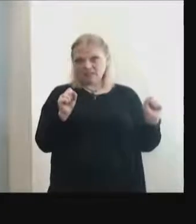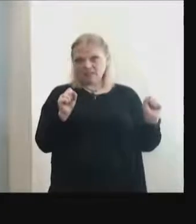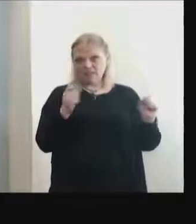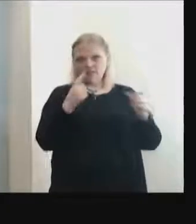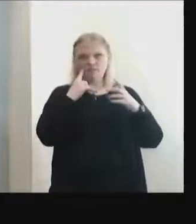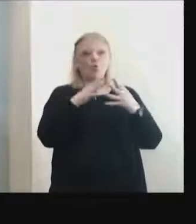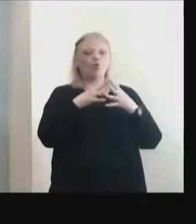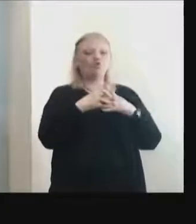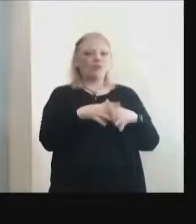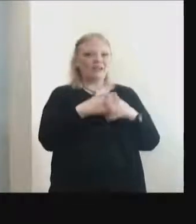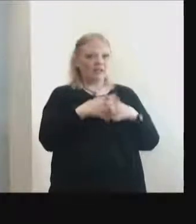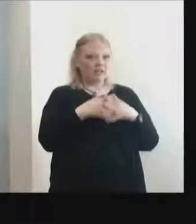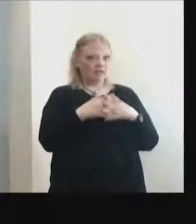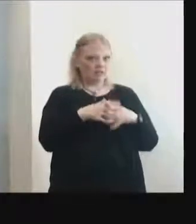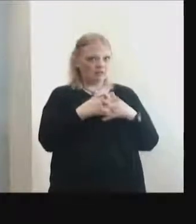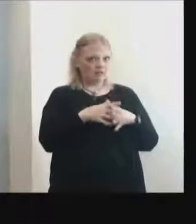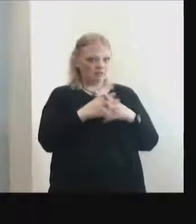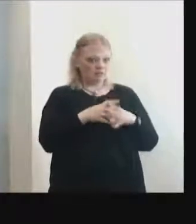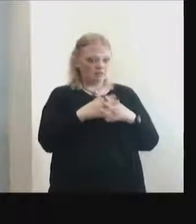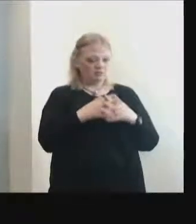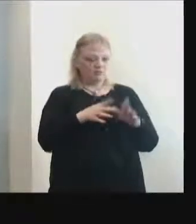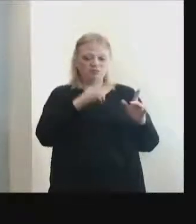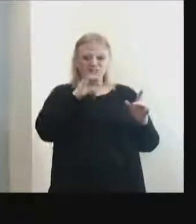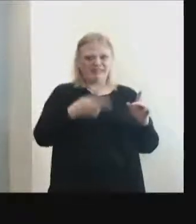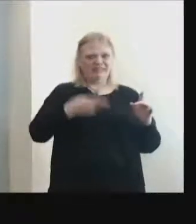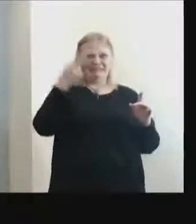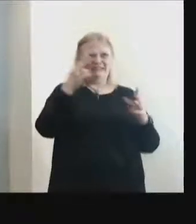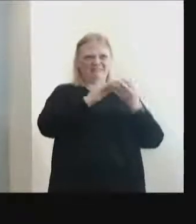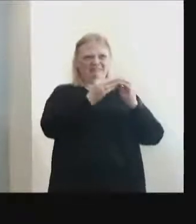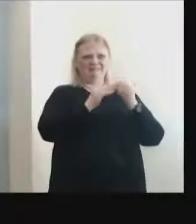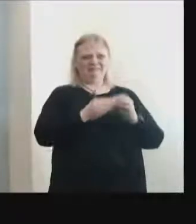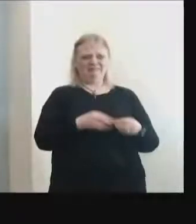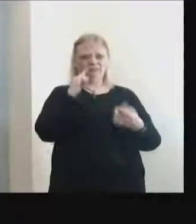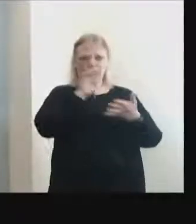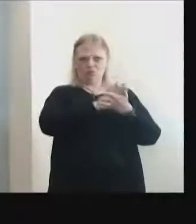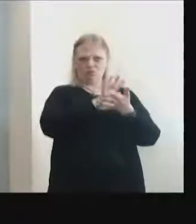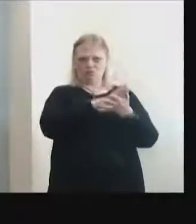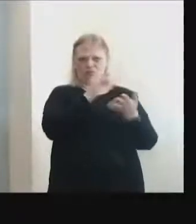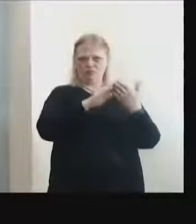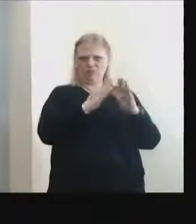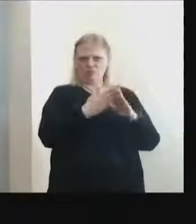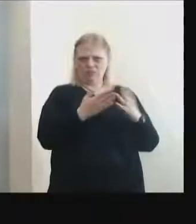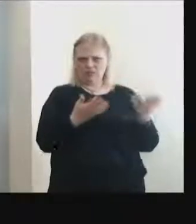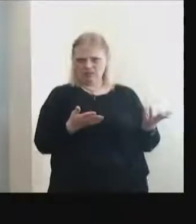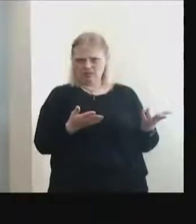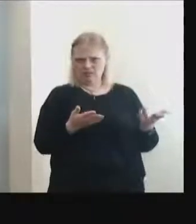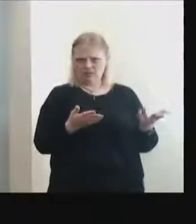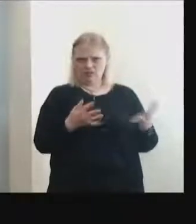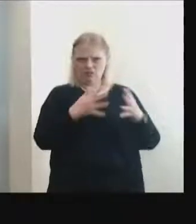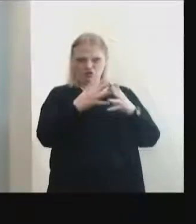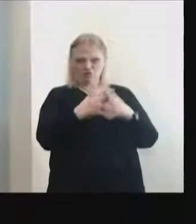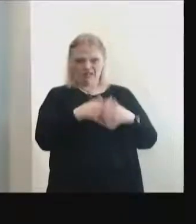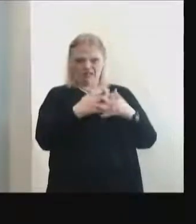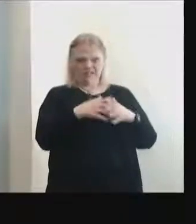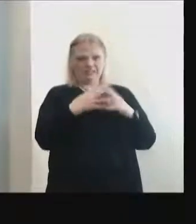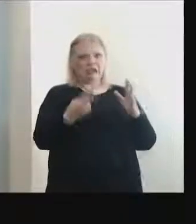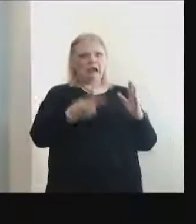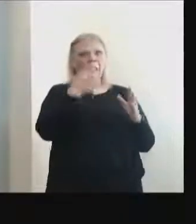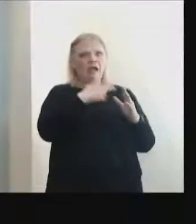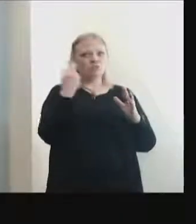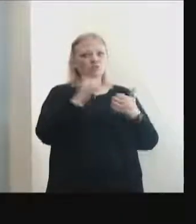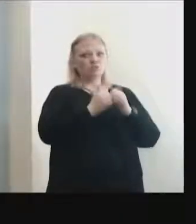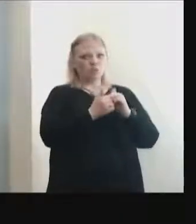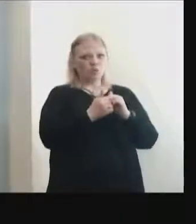of wrestling when we've had really high rates in the schools and the community. And since wrestling is a very high-risk sport, people